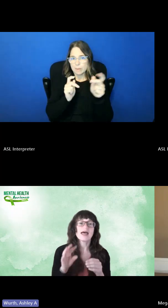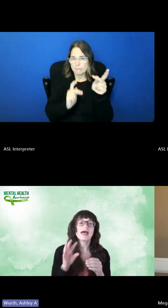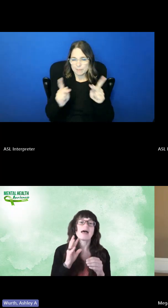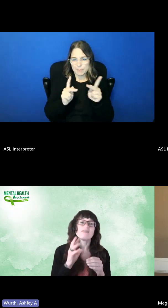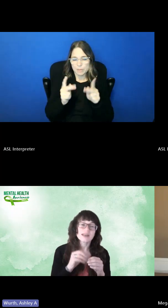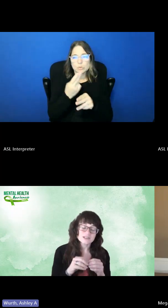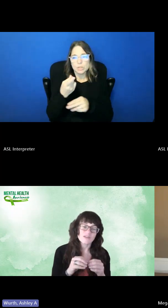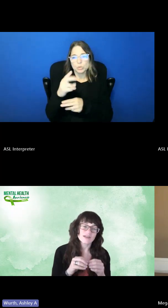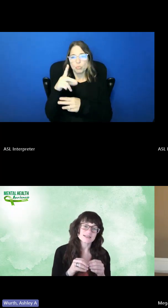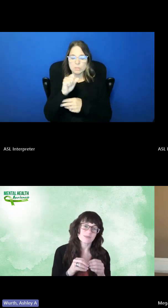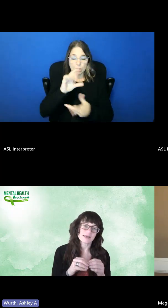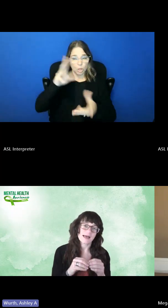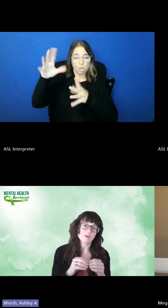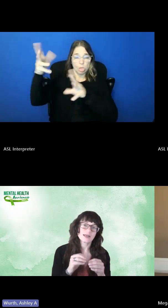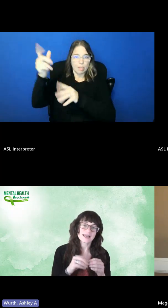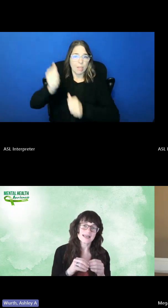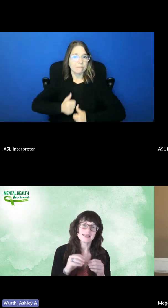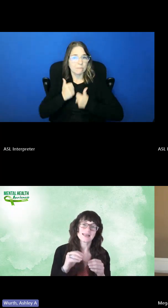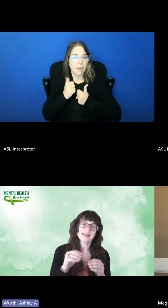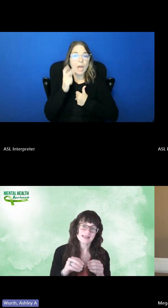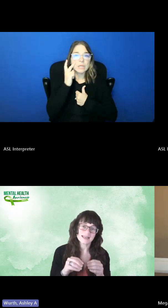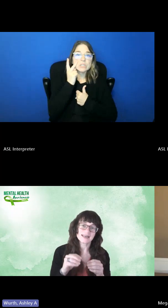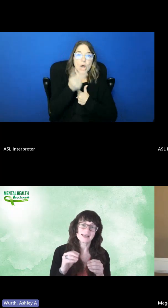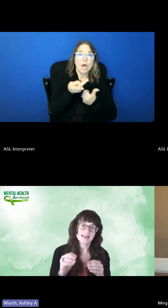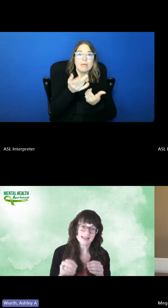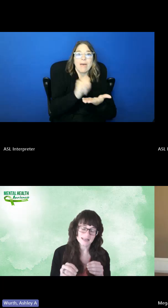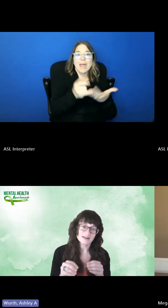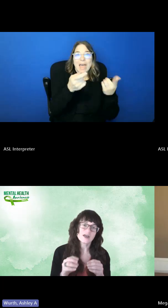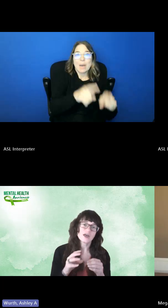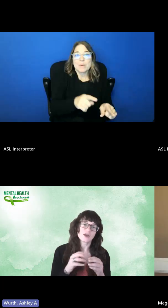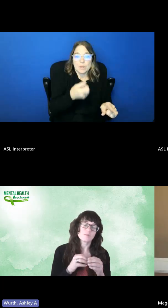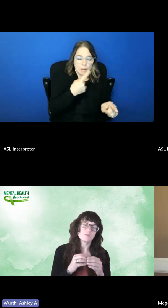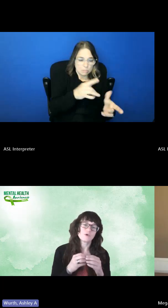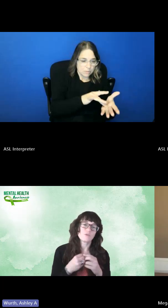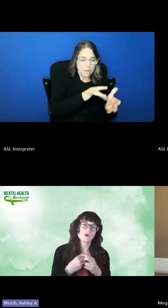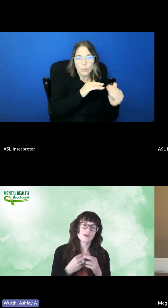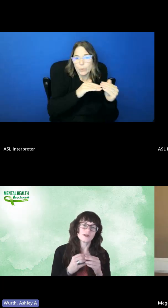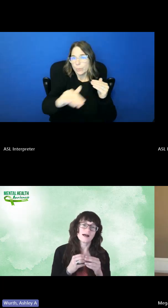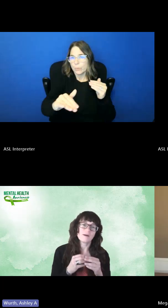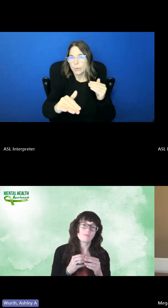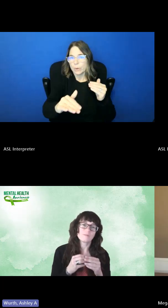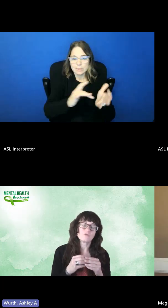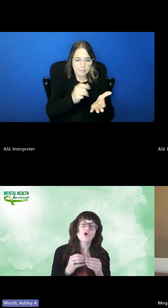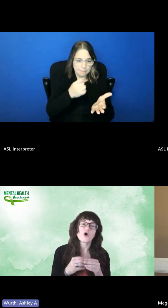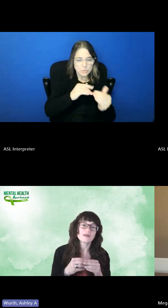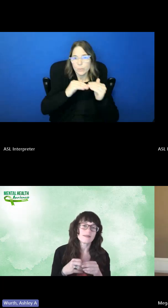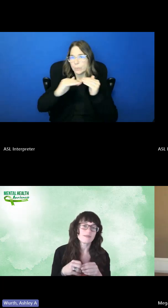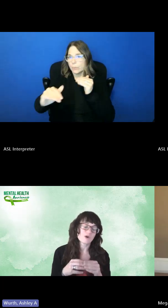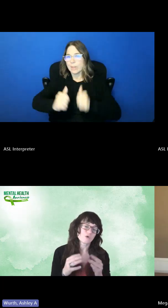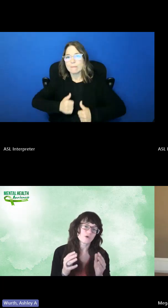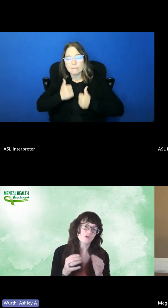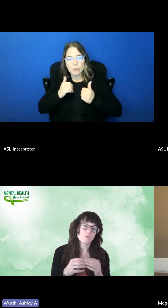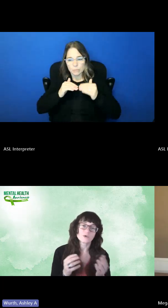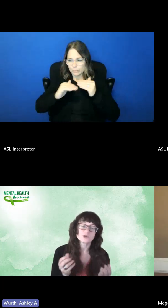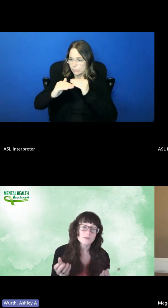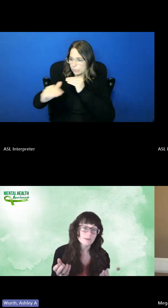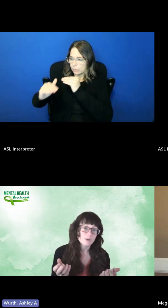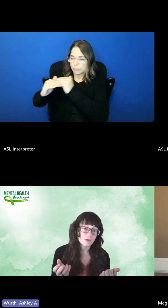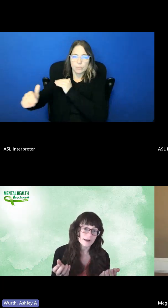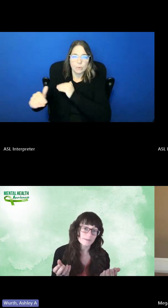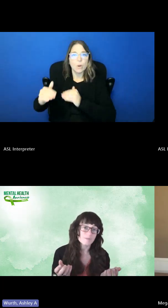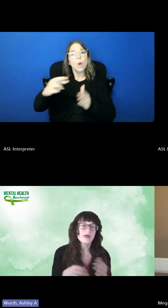quite chaotically. And then I saw that same thing happen again and again and again. People would enroll in